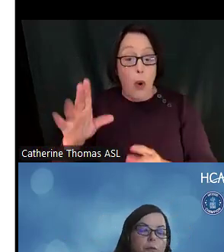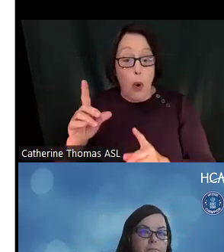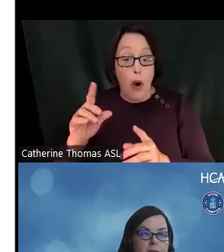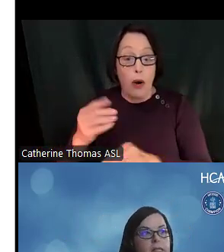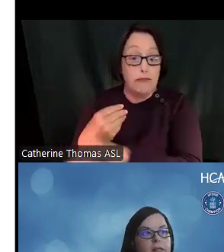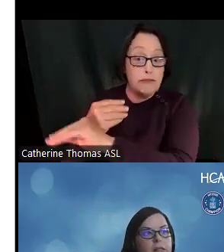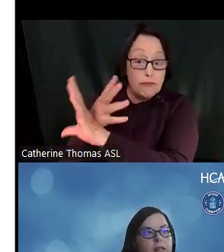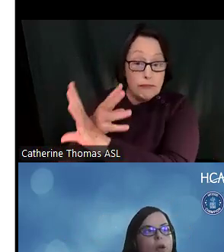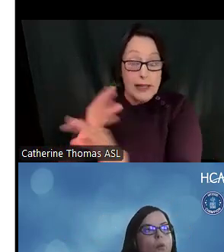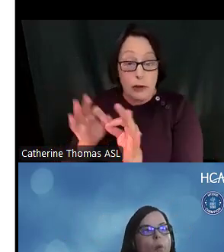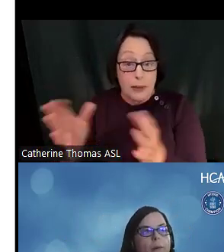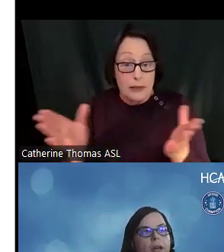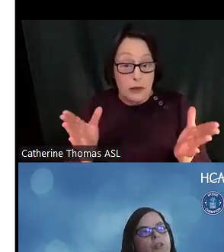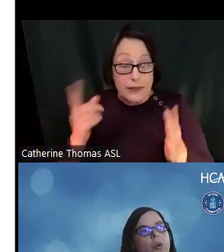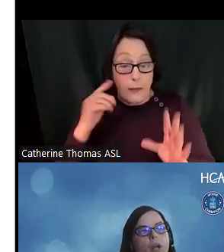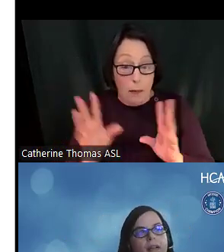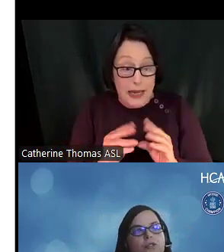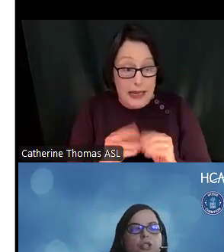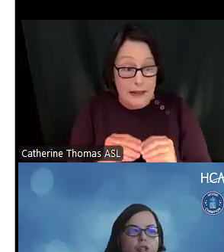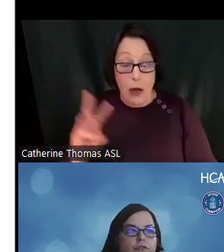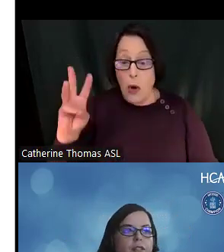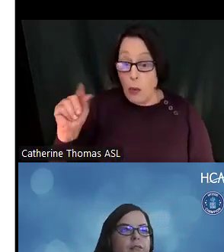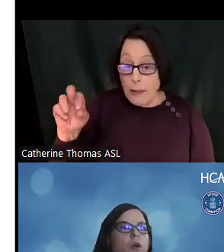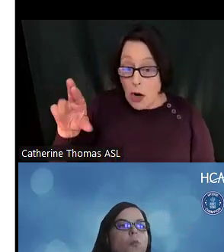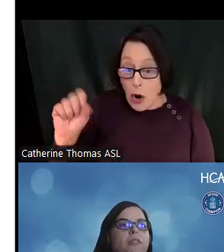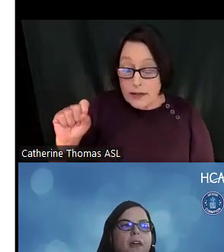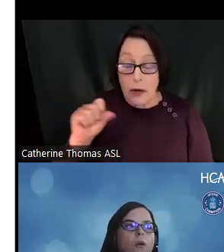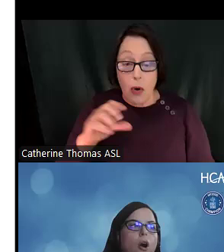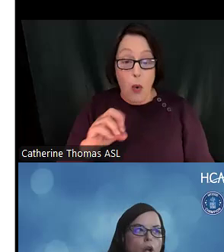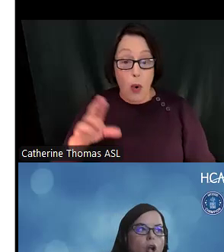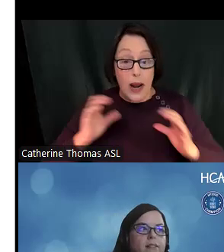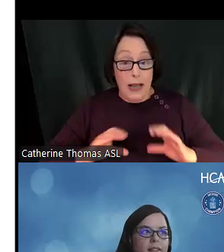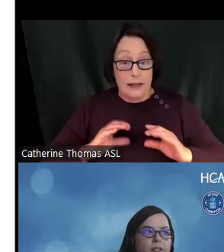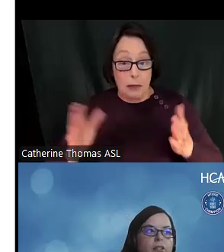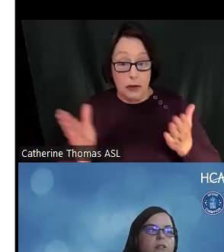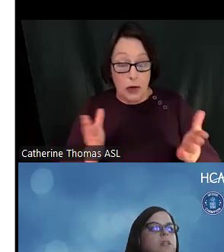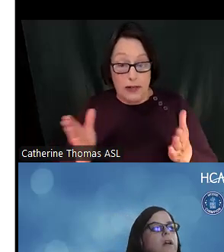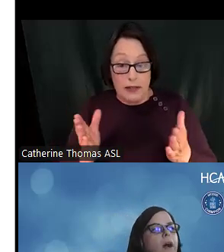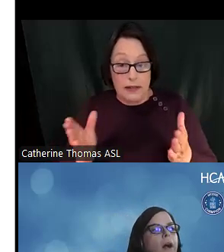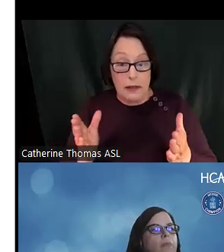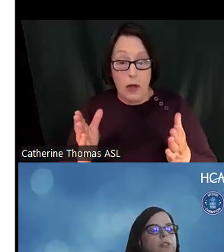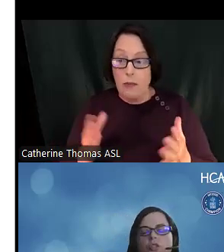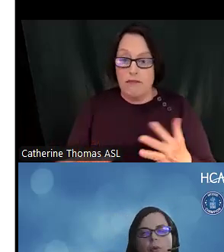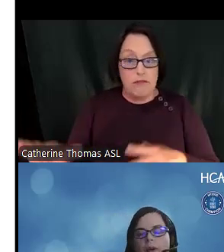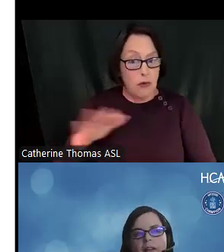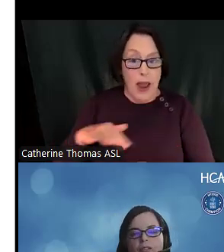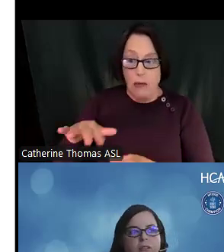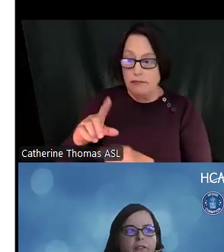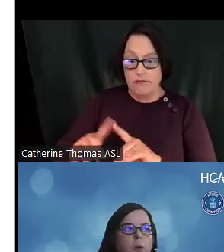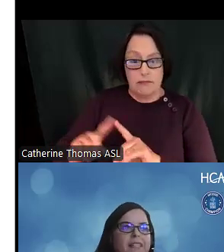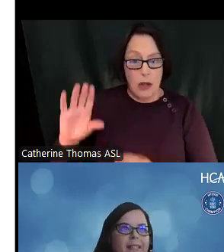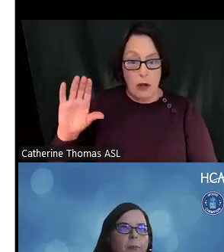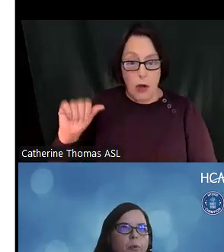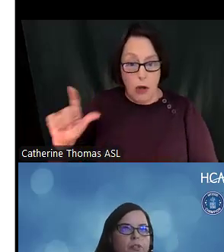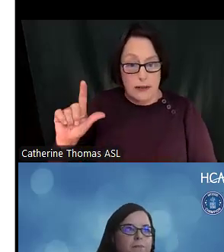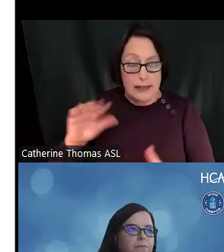services for meetings, webinars, or customer services without our call center, just to provide just a